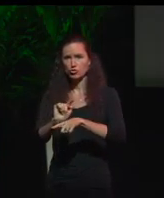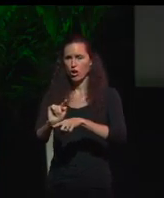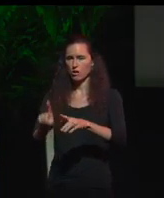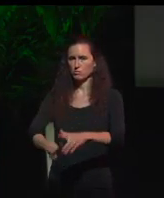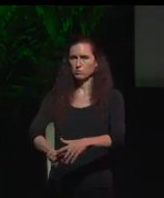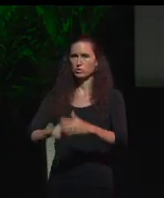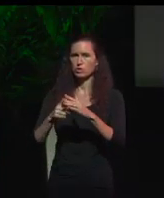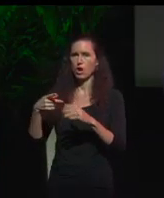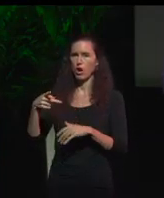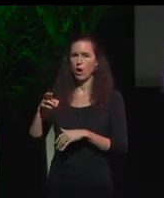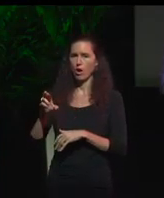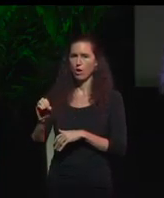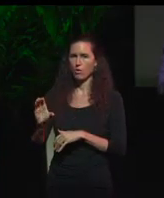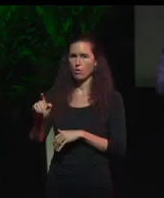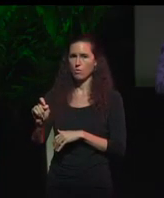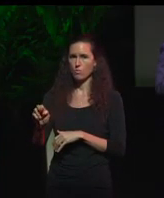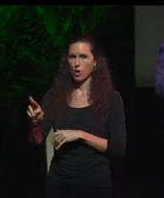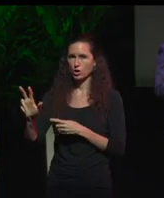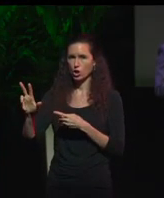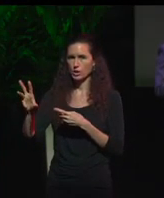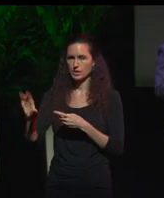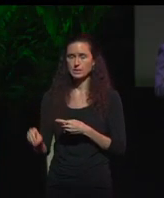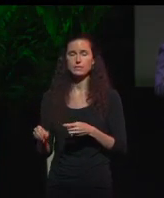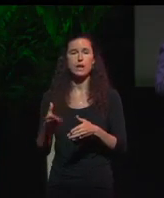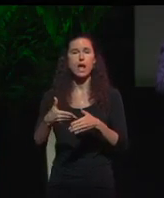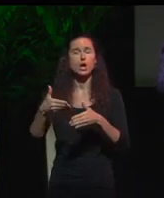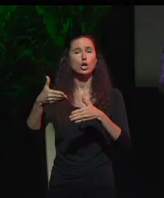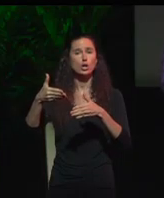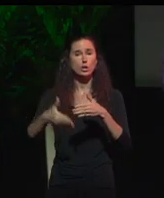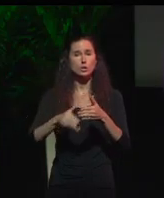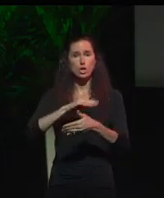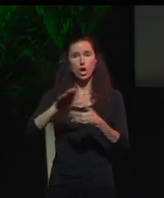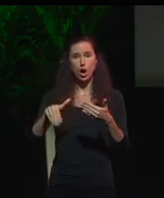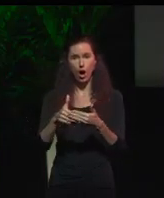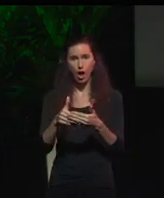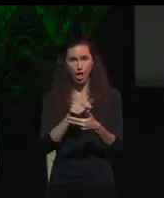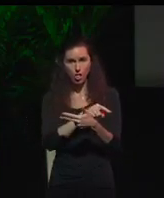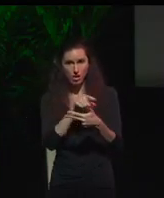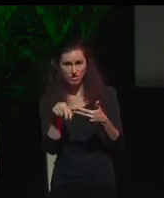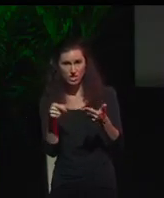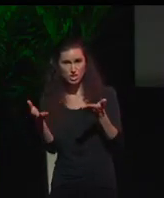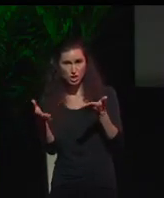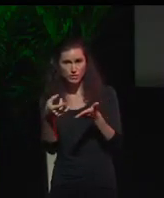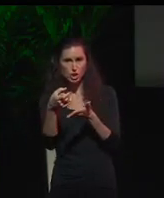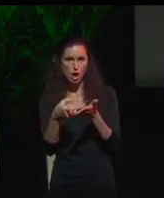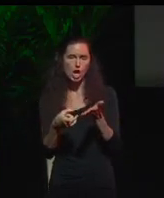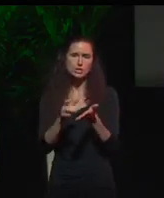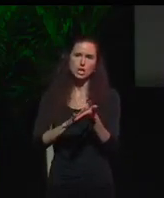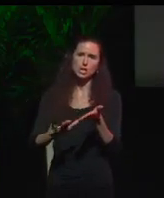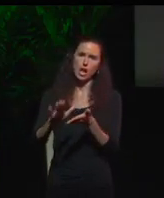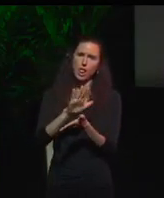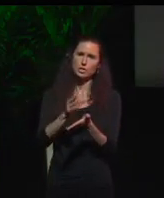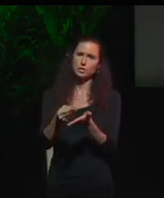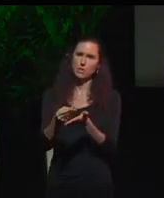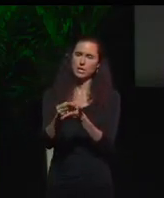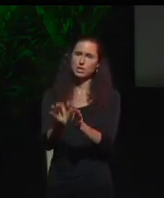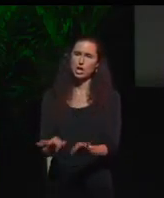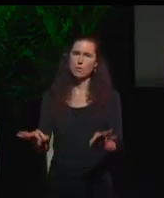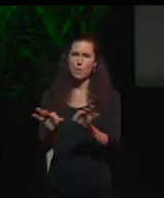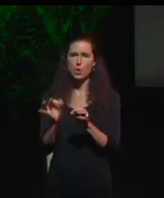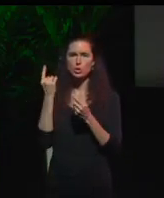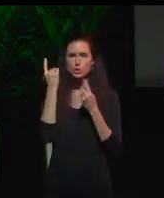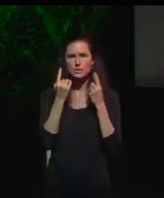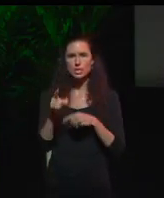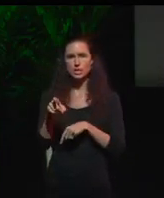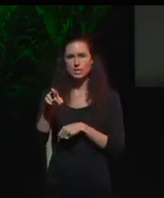launch Proctor 360. In closing, all of these services cost the college money, and it's important to consider